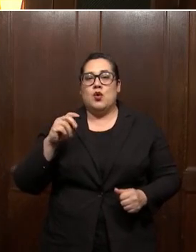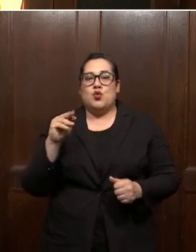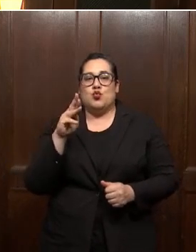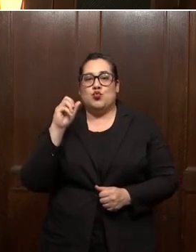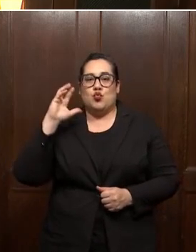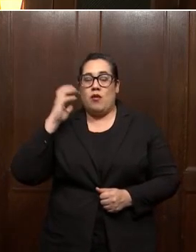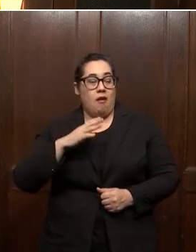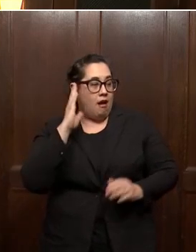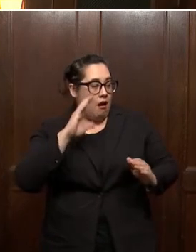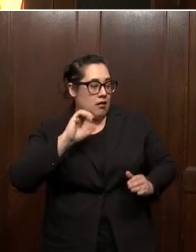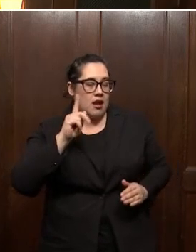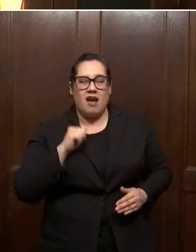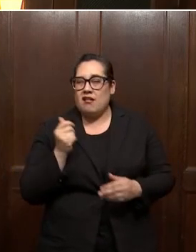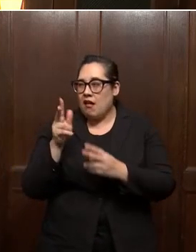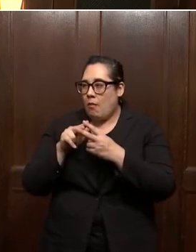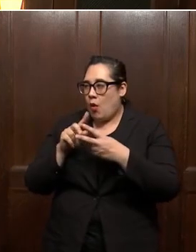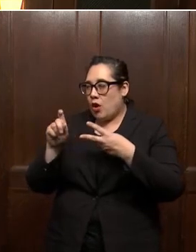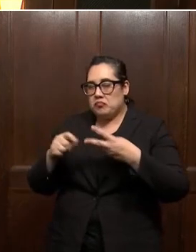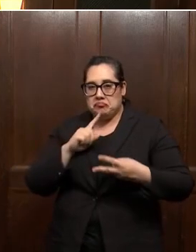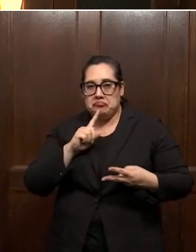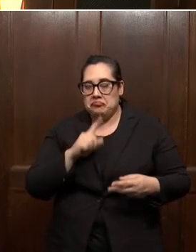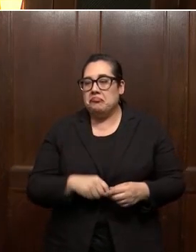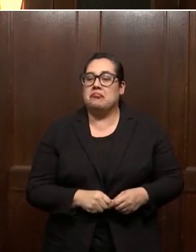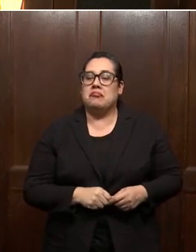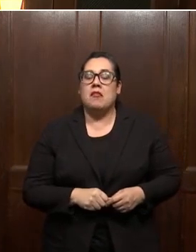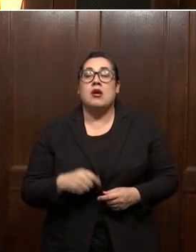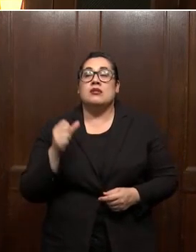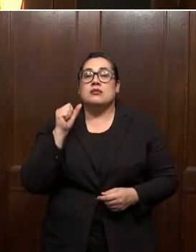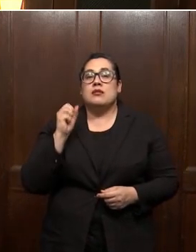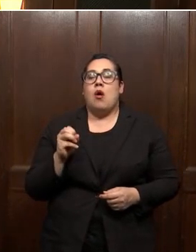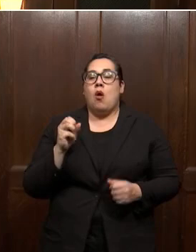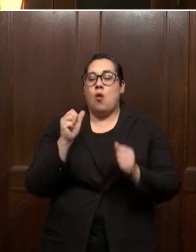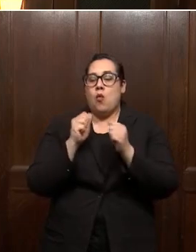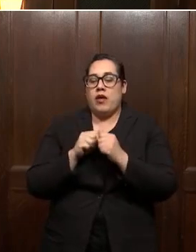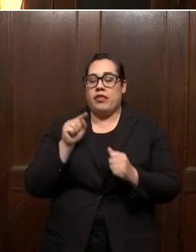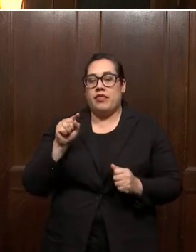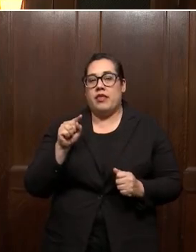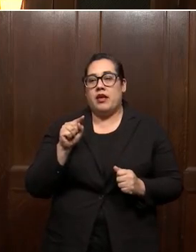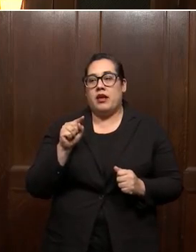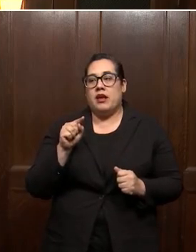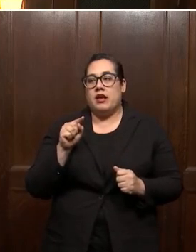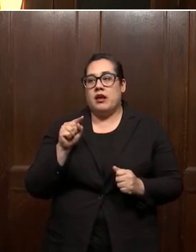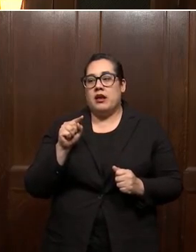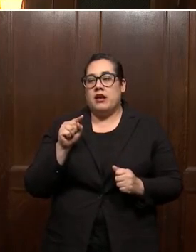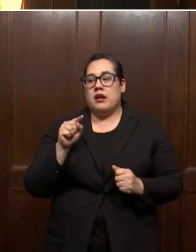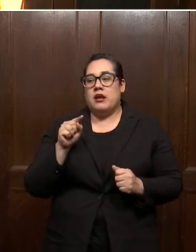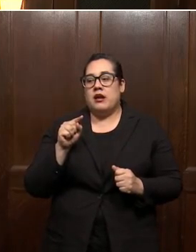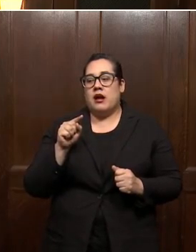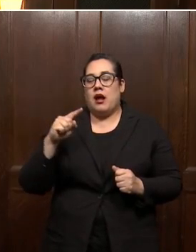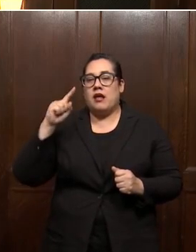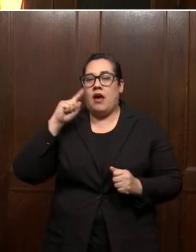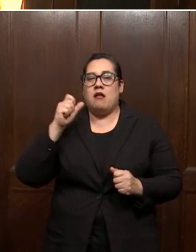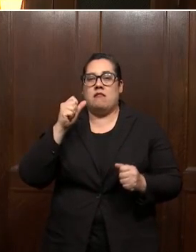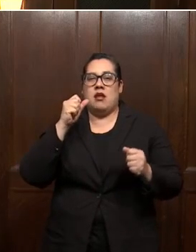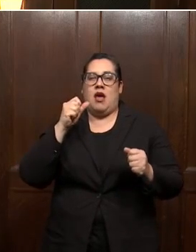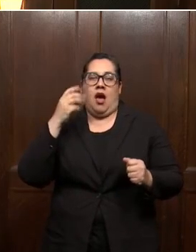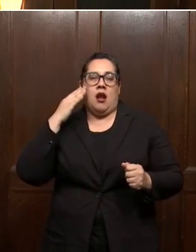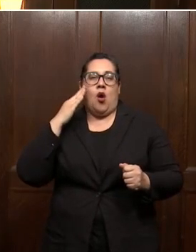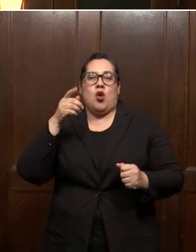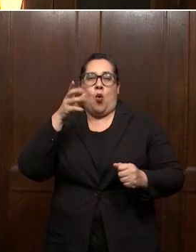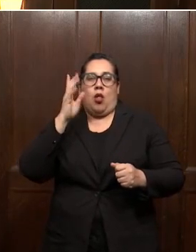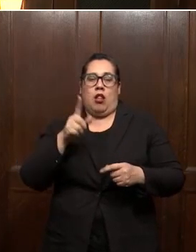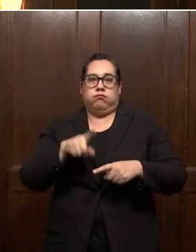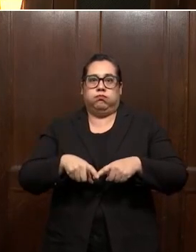couple of questions. Sure. So, with the furloughs being faced by thousands of city workers, I'm wondering